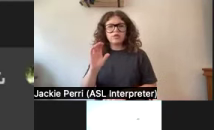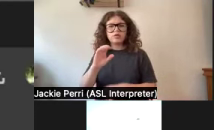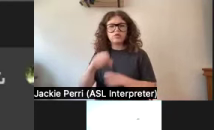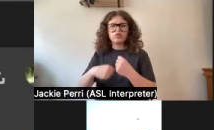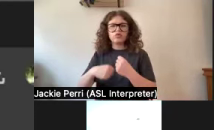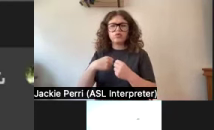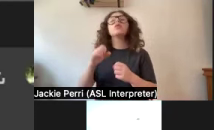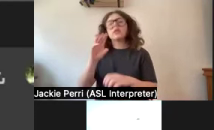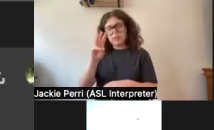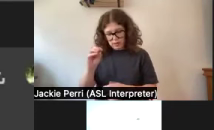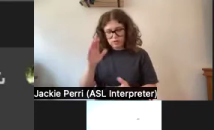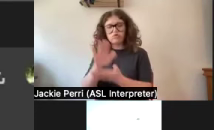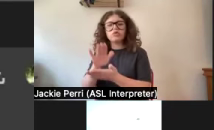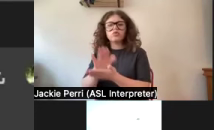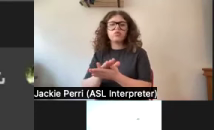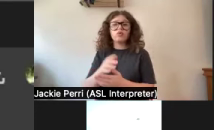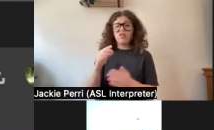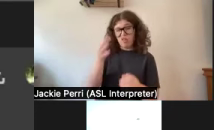schools, almost 600 schools.